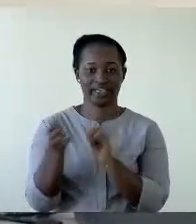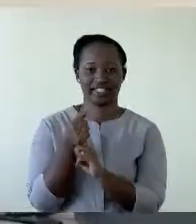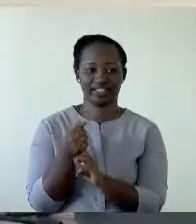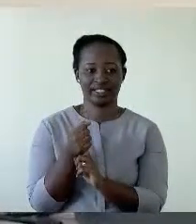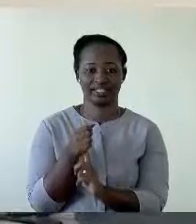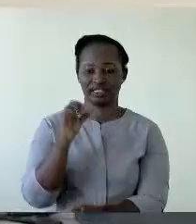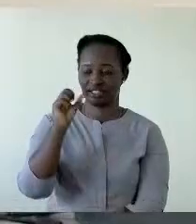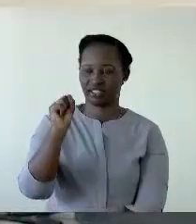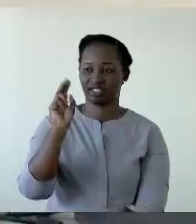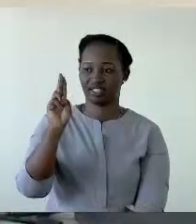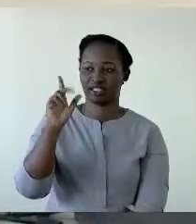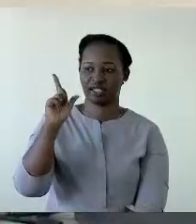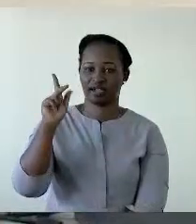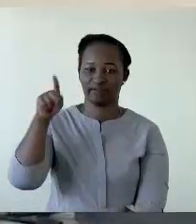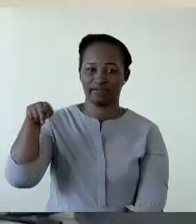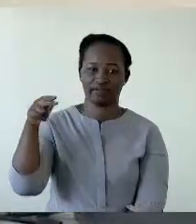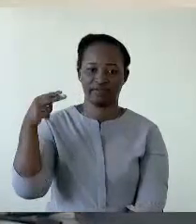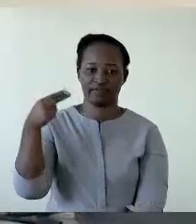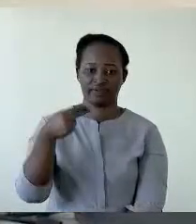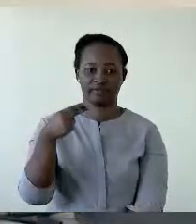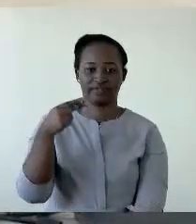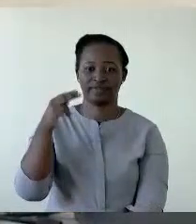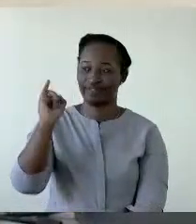get sulfite.